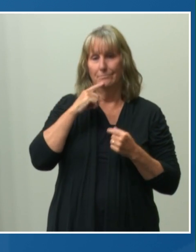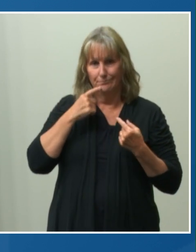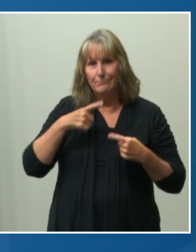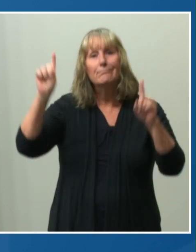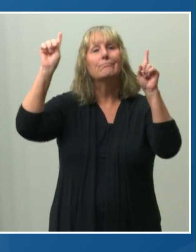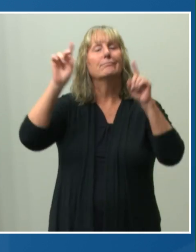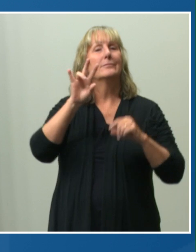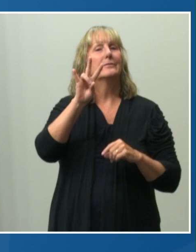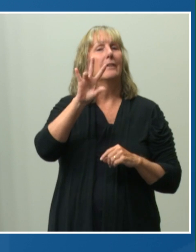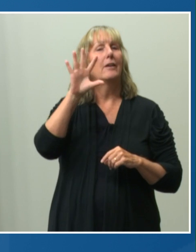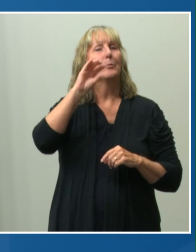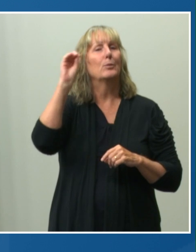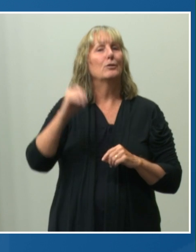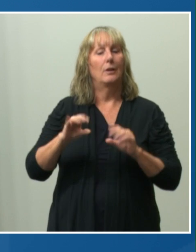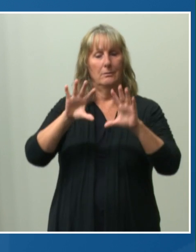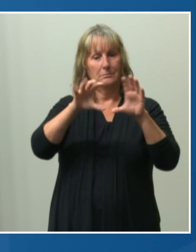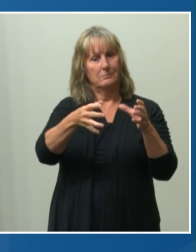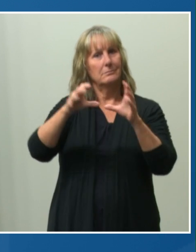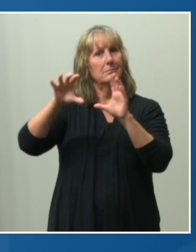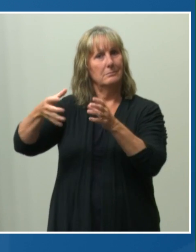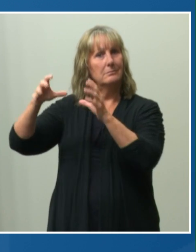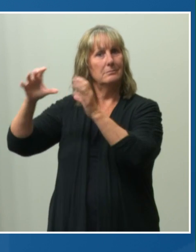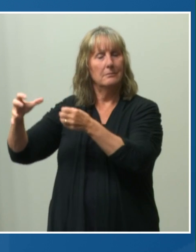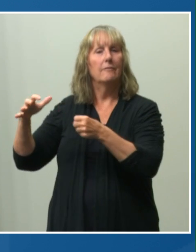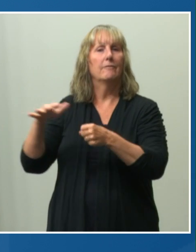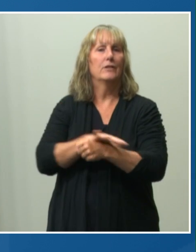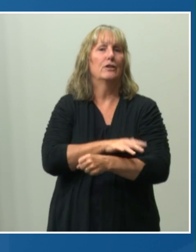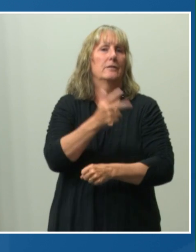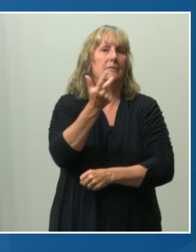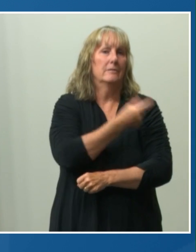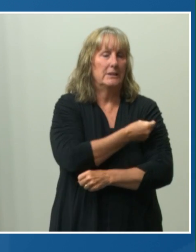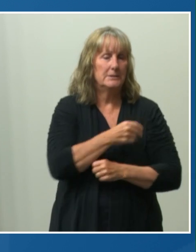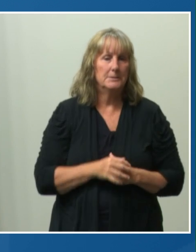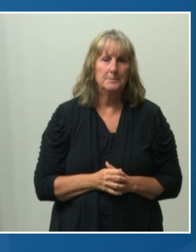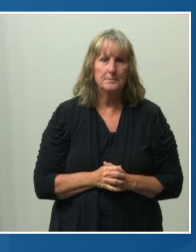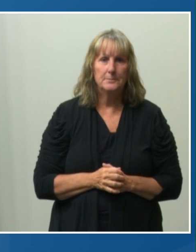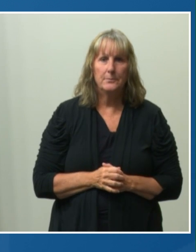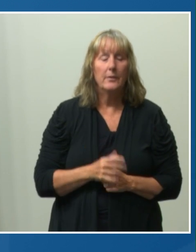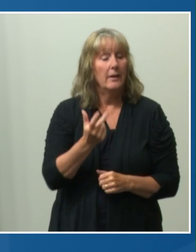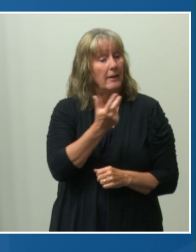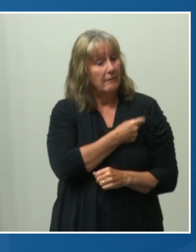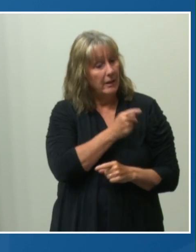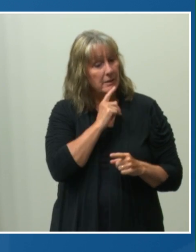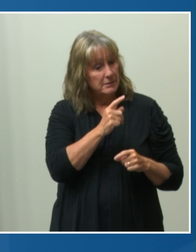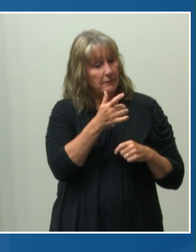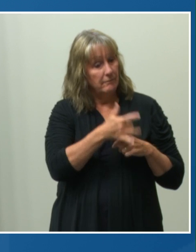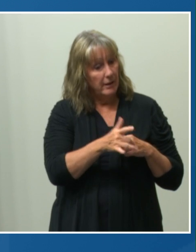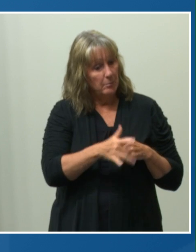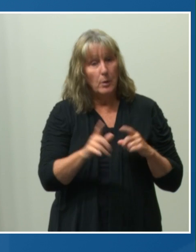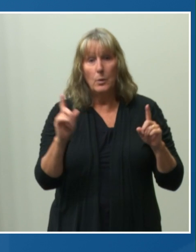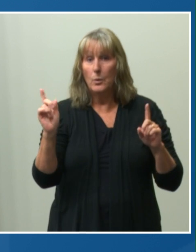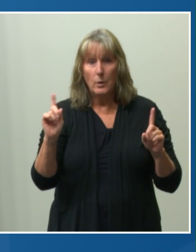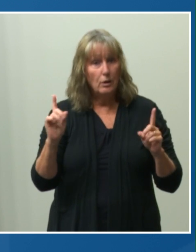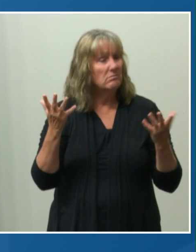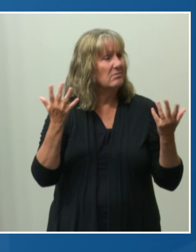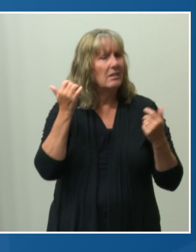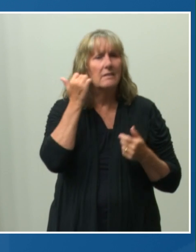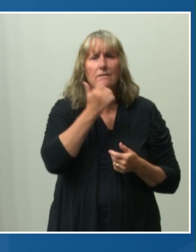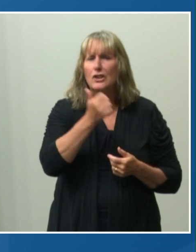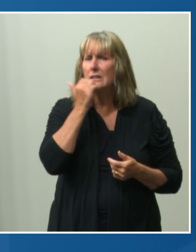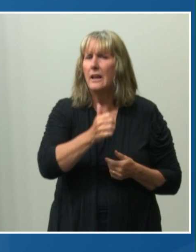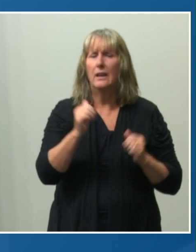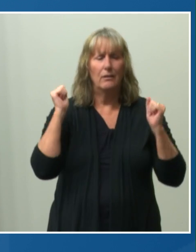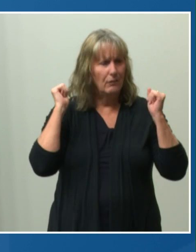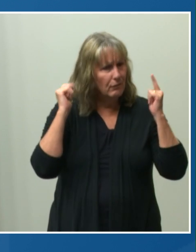least 75% of the population fully vaccinated. Vaccination is available every day at